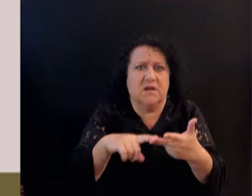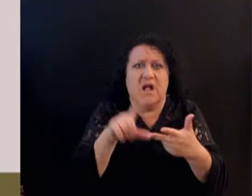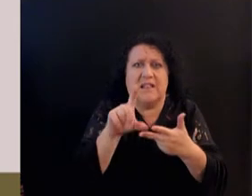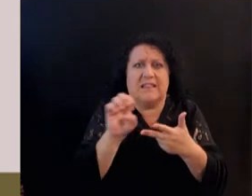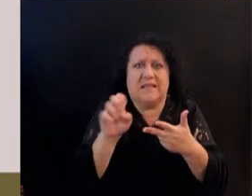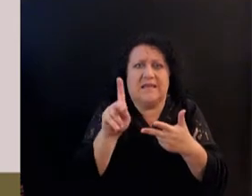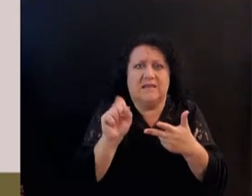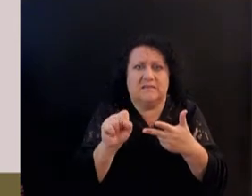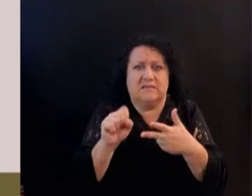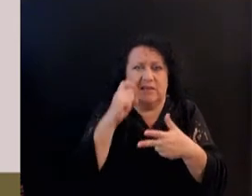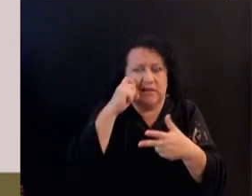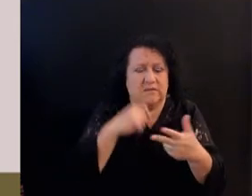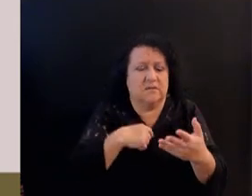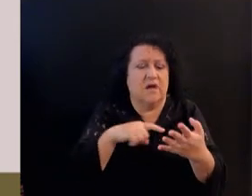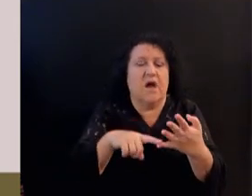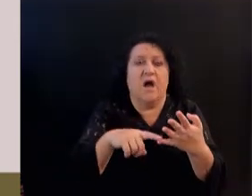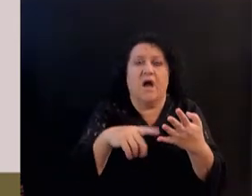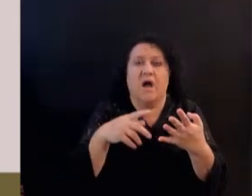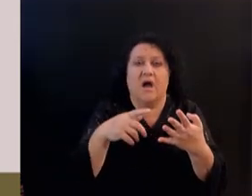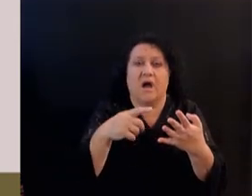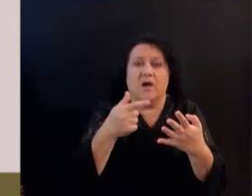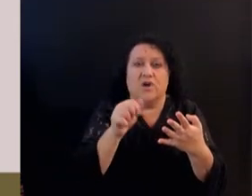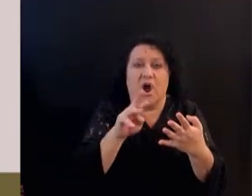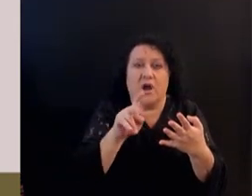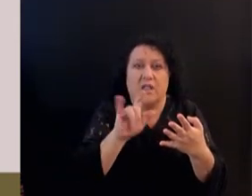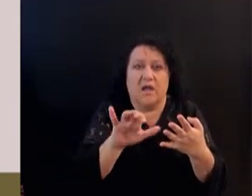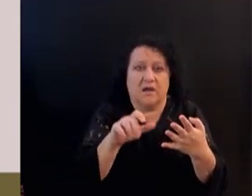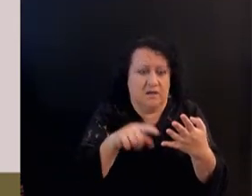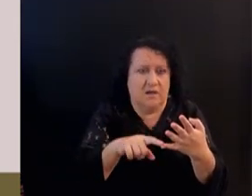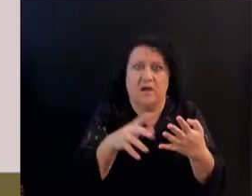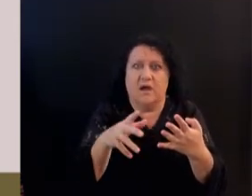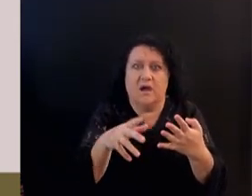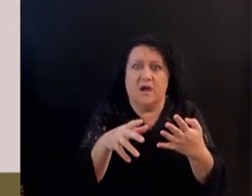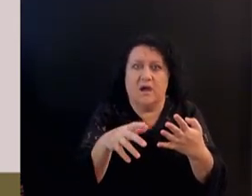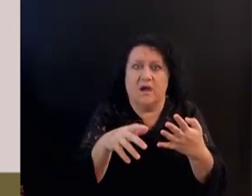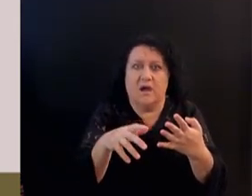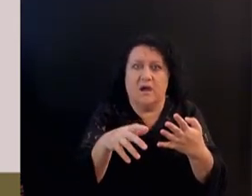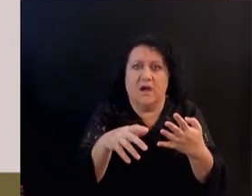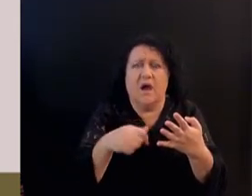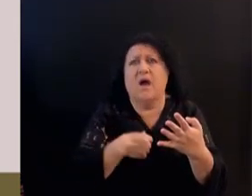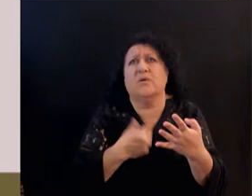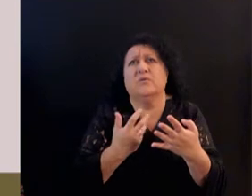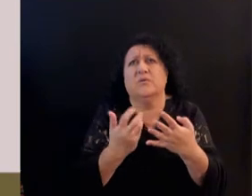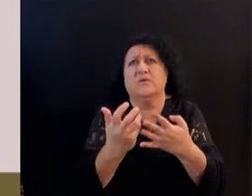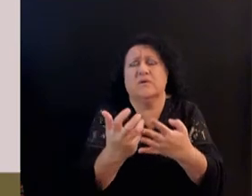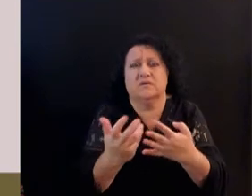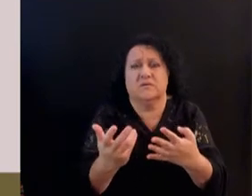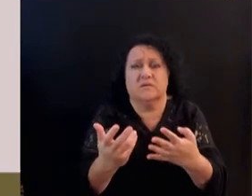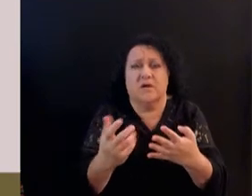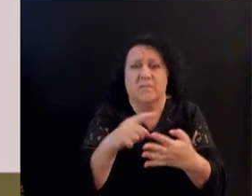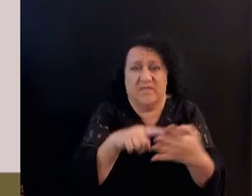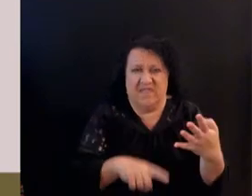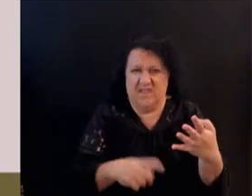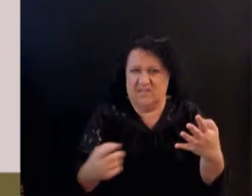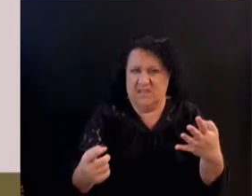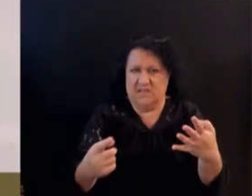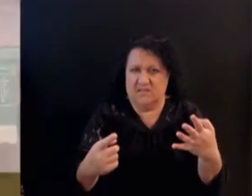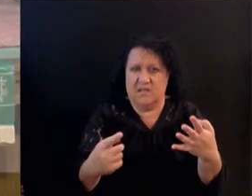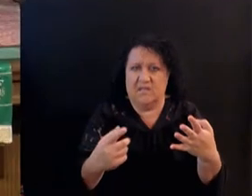leeks and onions and garlic? But what do those things do? They flavor your food, right? You ever had